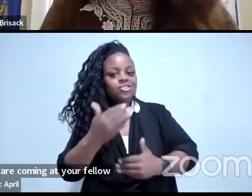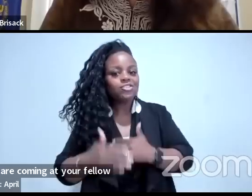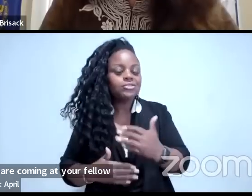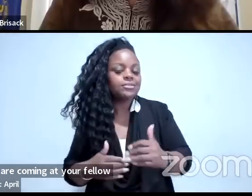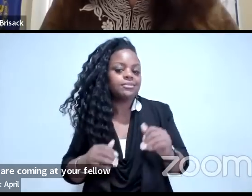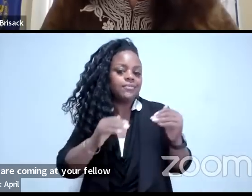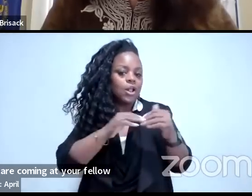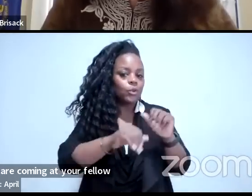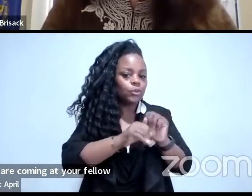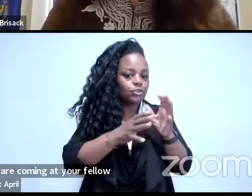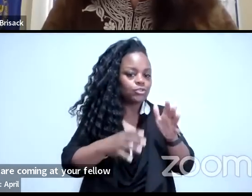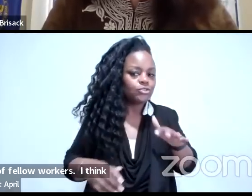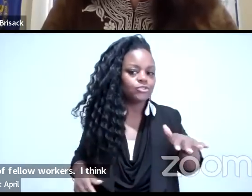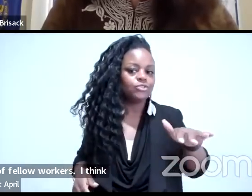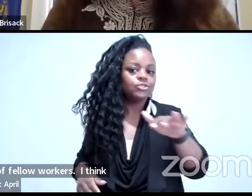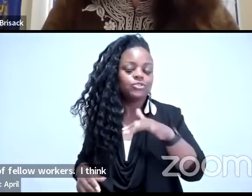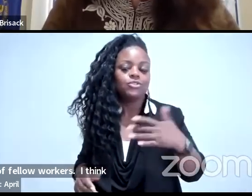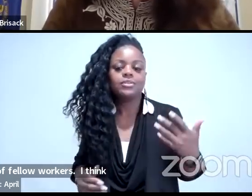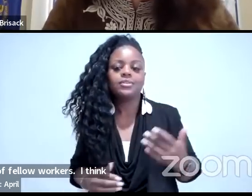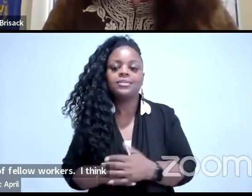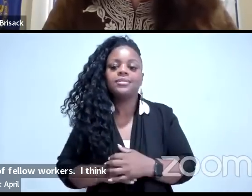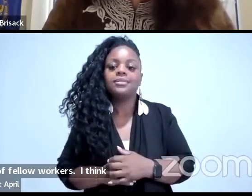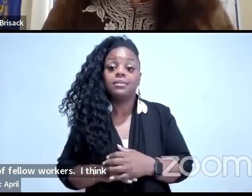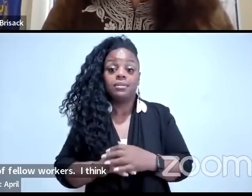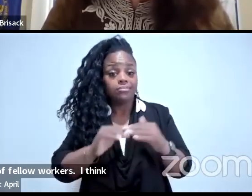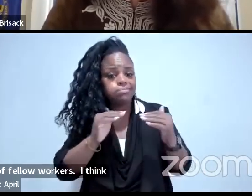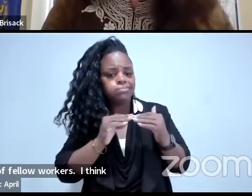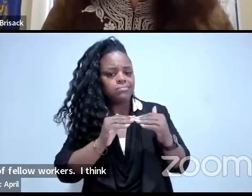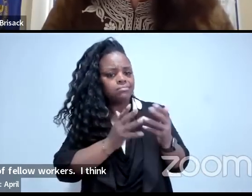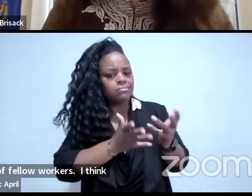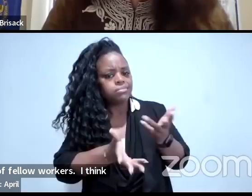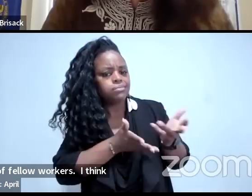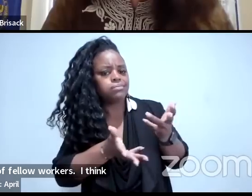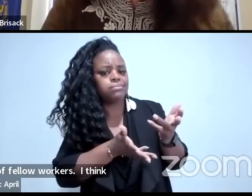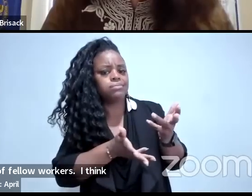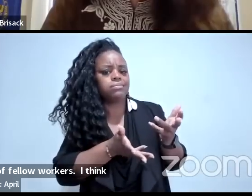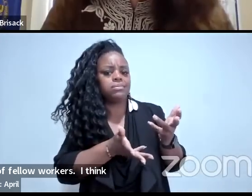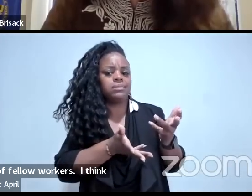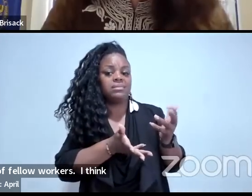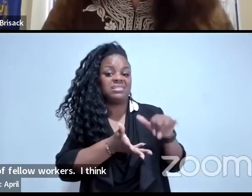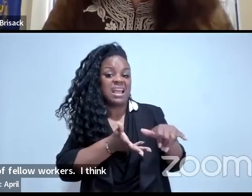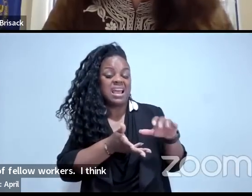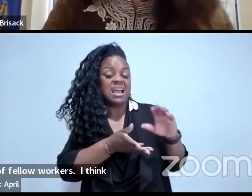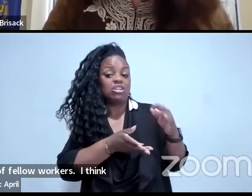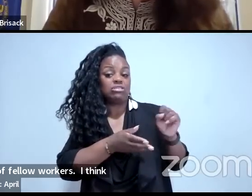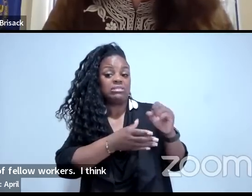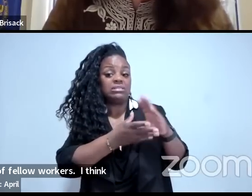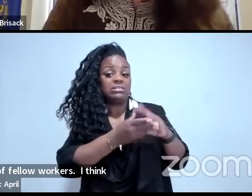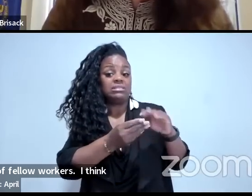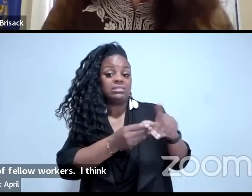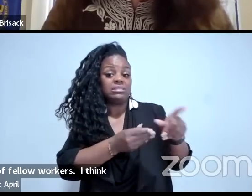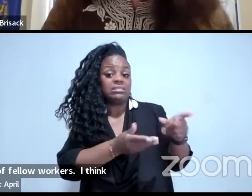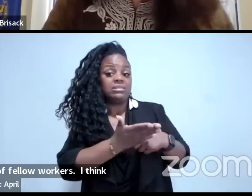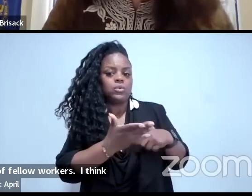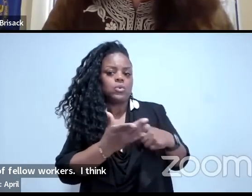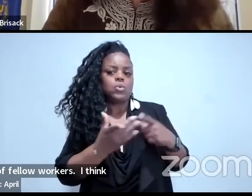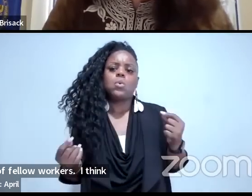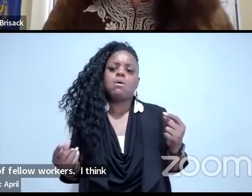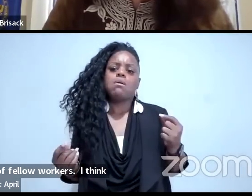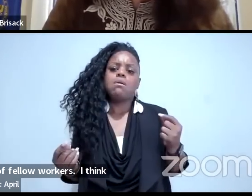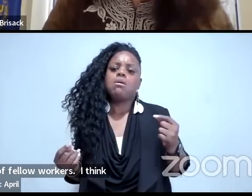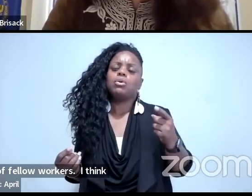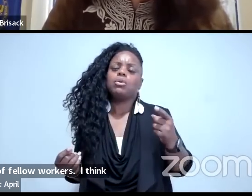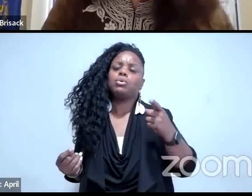Jazz, when Chris talks about what it takes to expand, I would assume